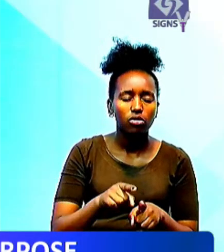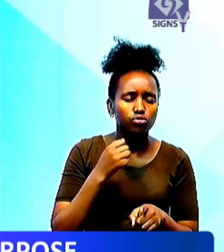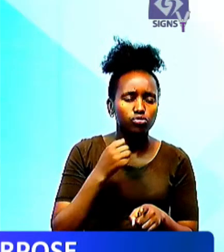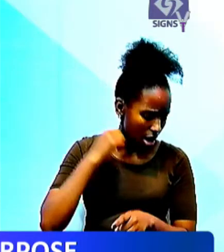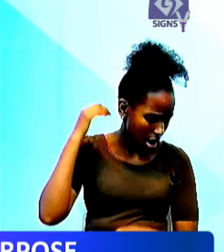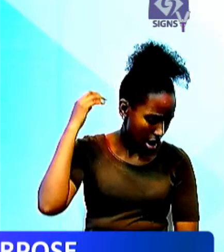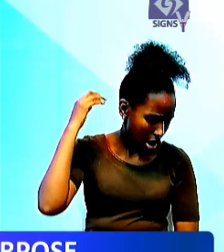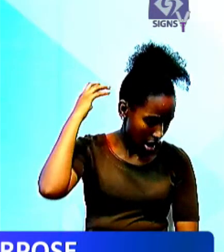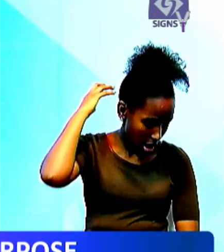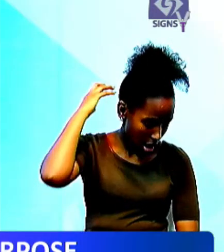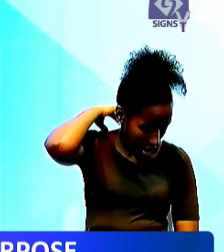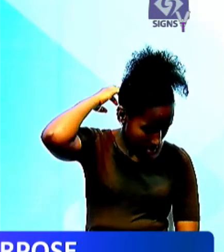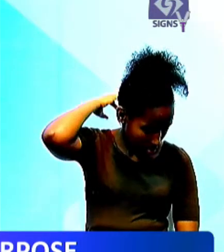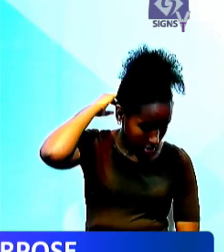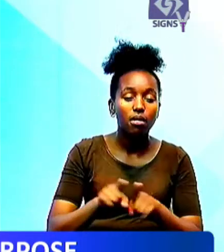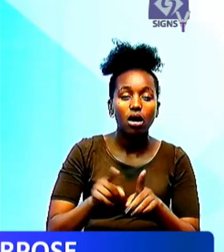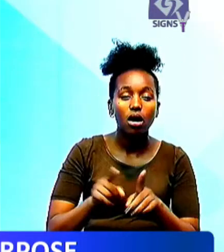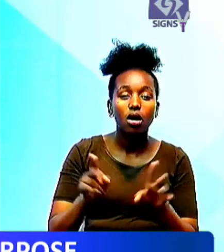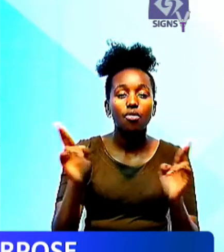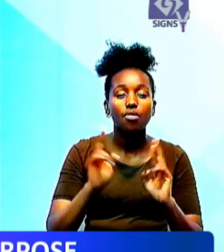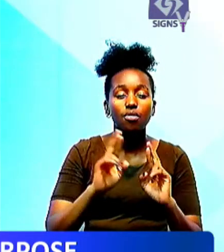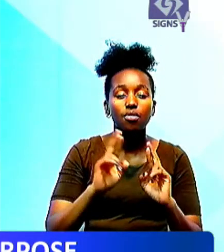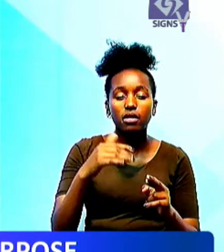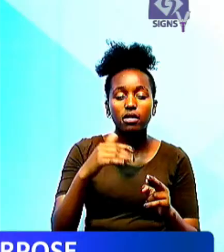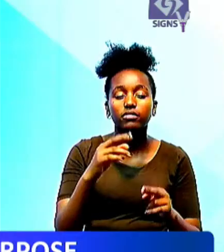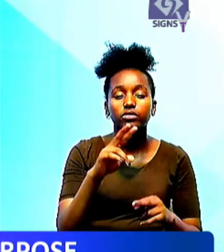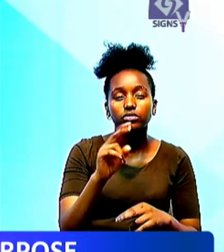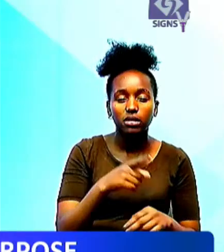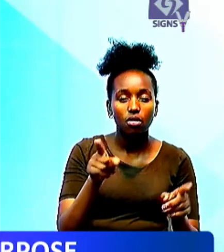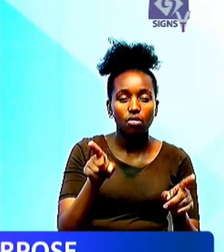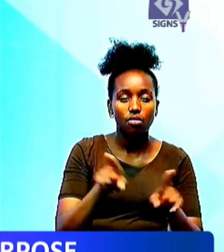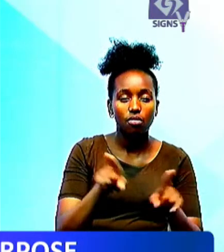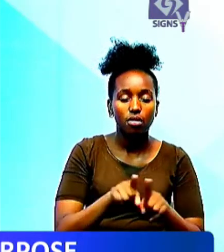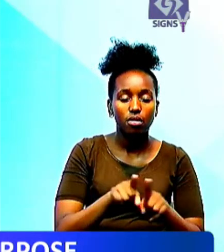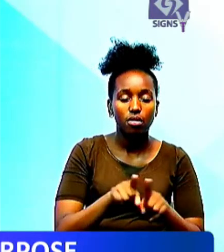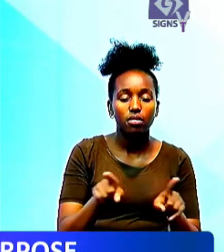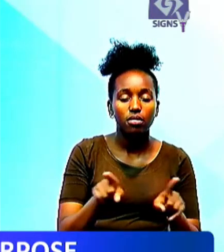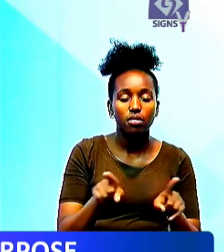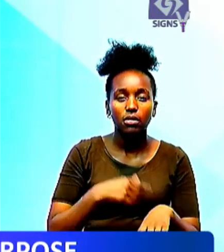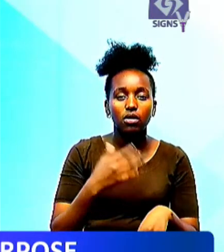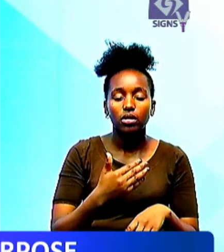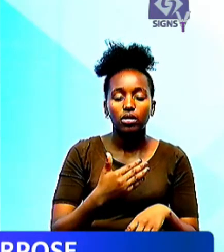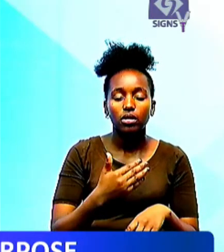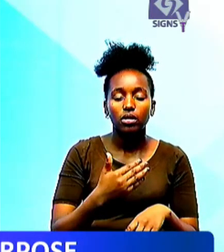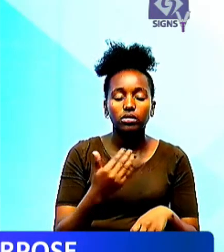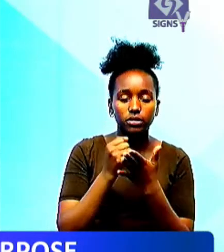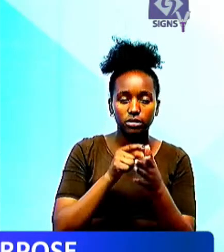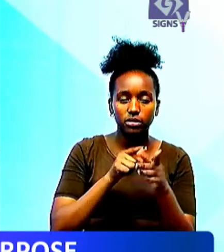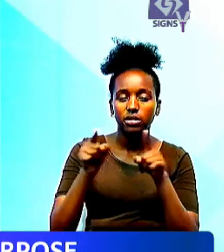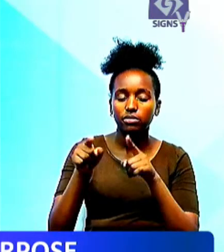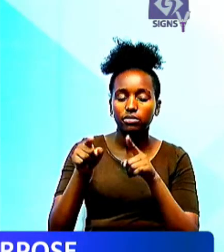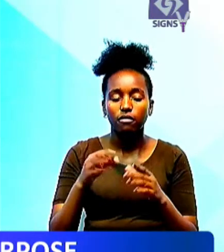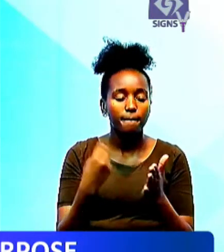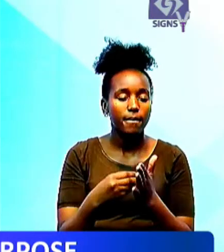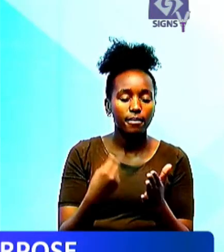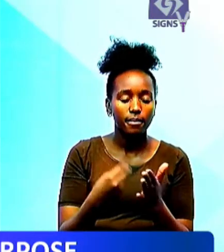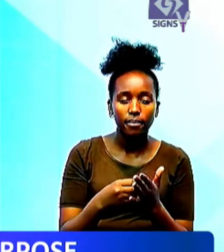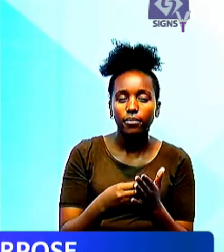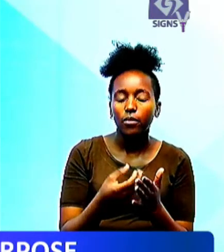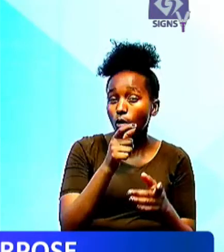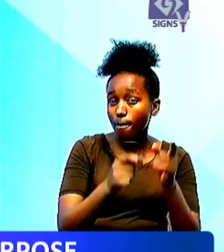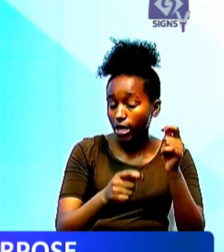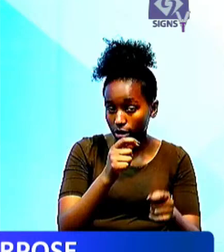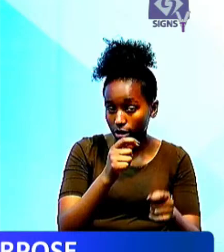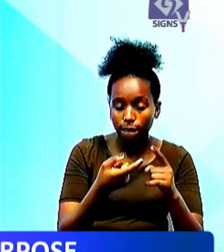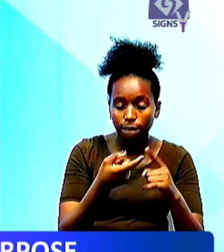that every 2 months I'll be sending money that is helping the transportation of this milk from the community to the